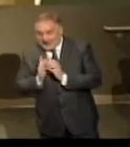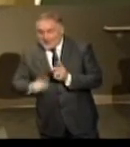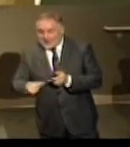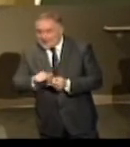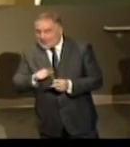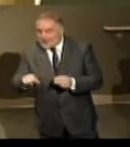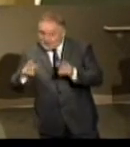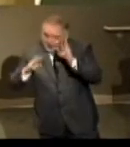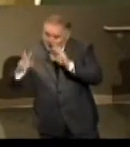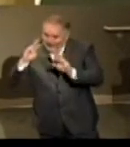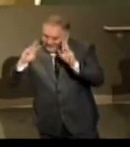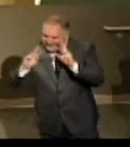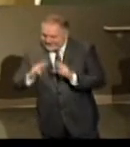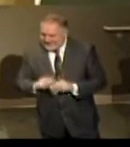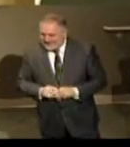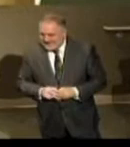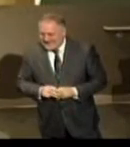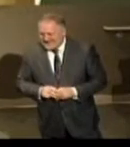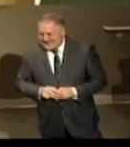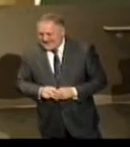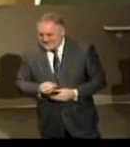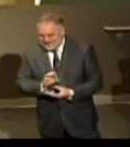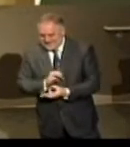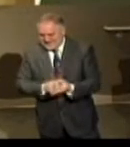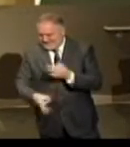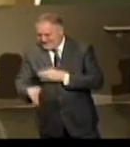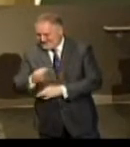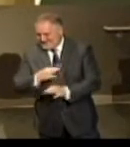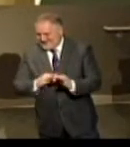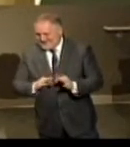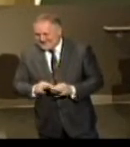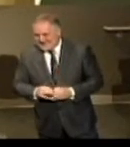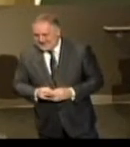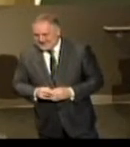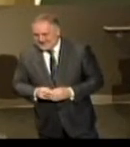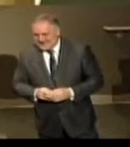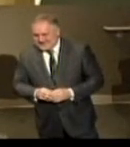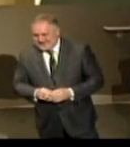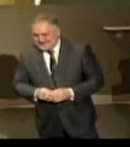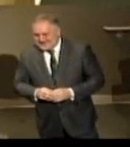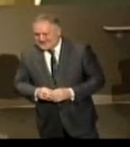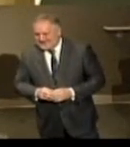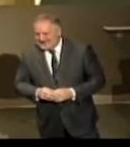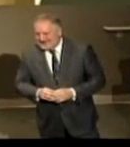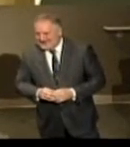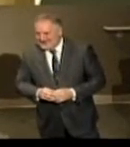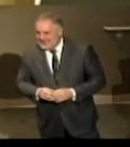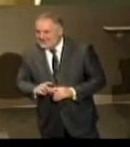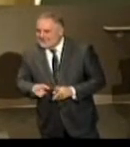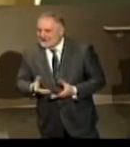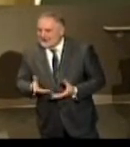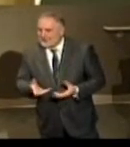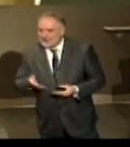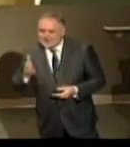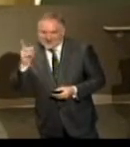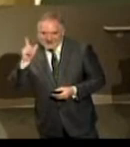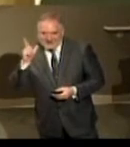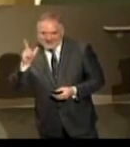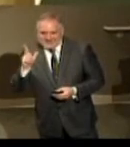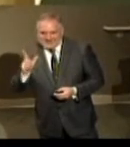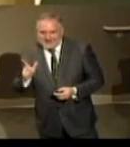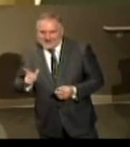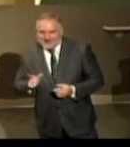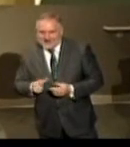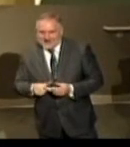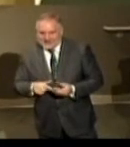And we just like to, we like to worry. Sorry, rascals we are. But I want you to listen now as we turn one